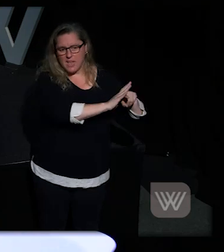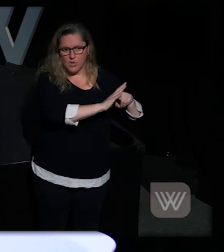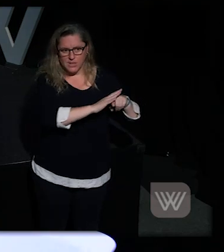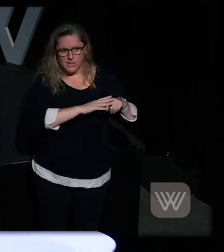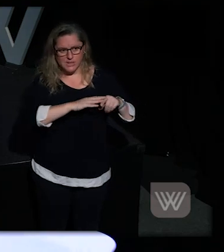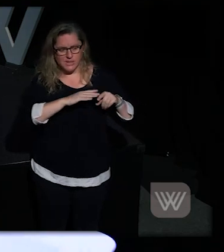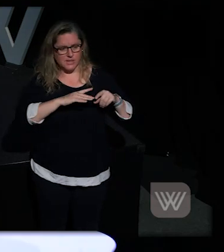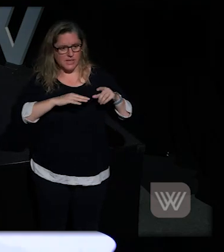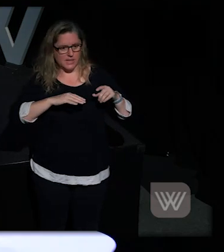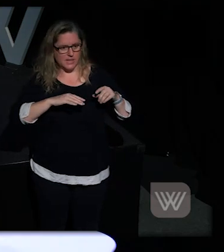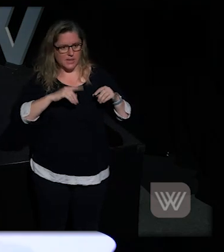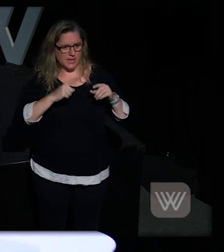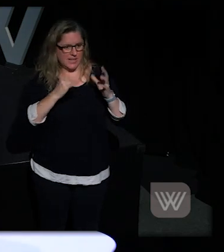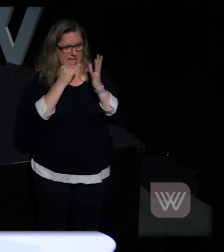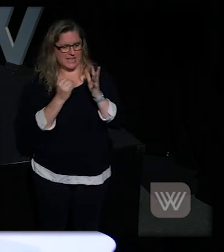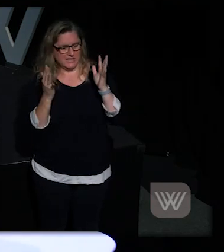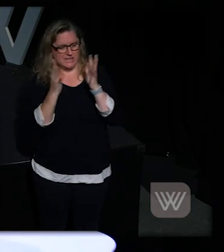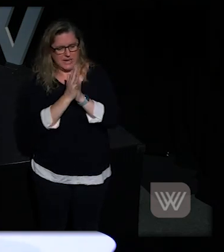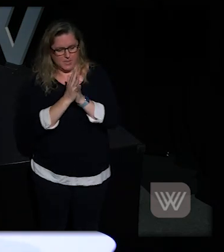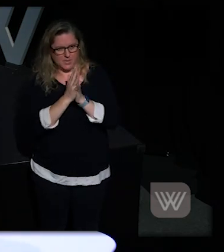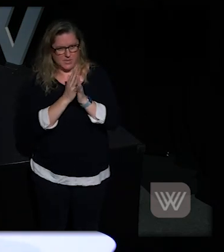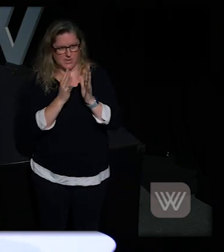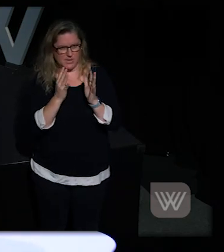social justice warriors. They call them